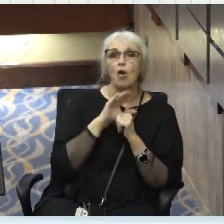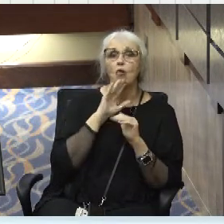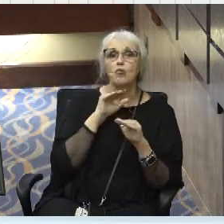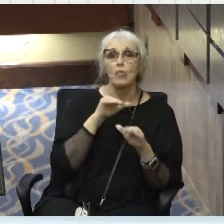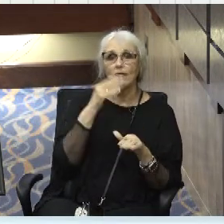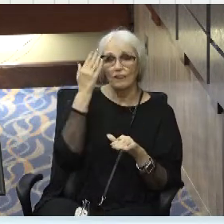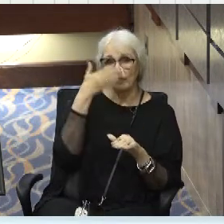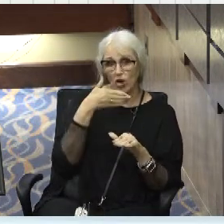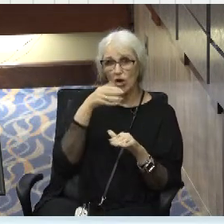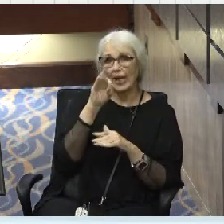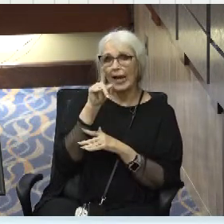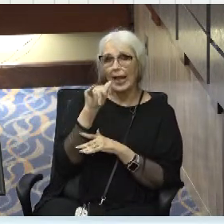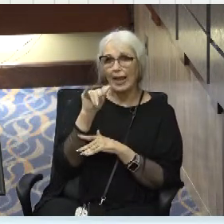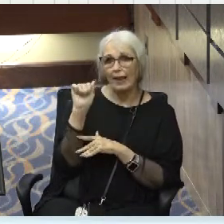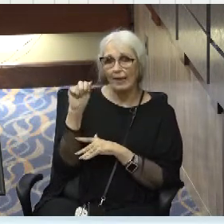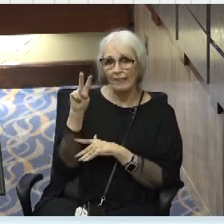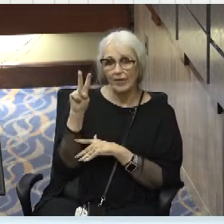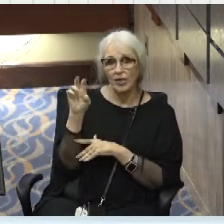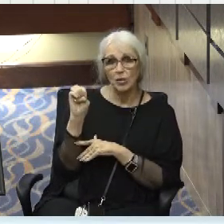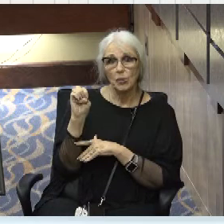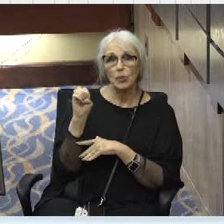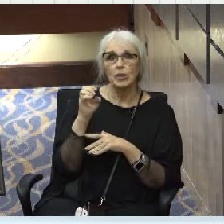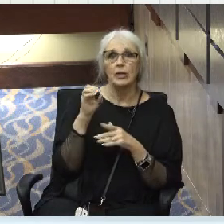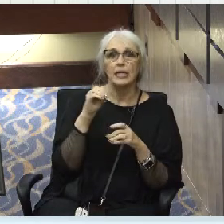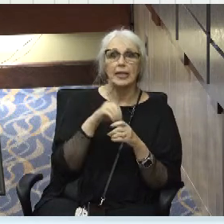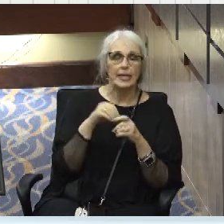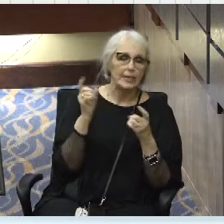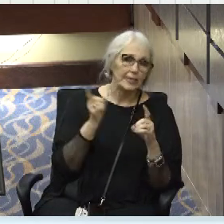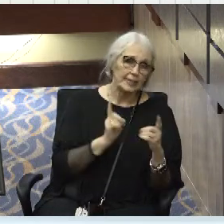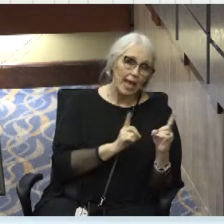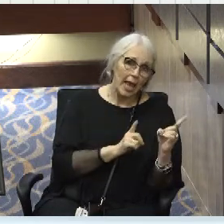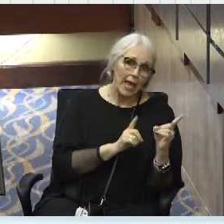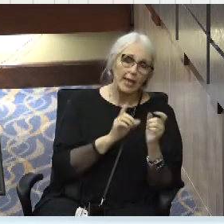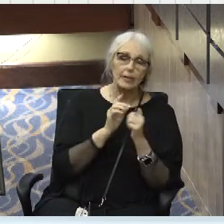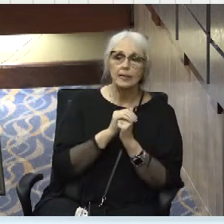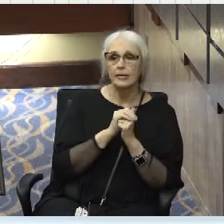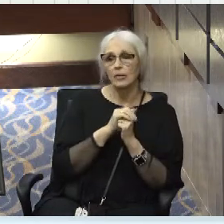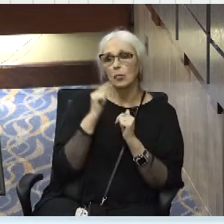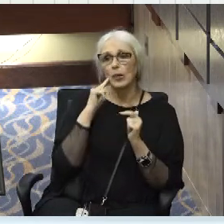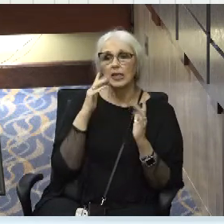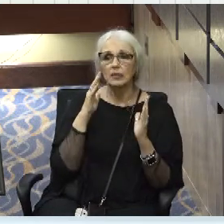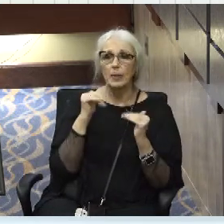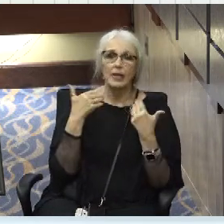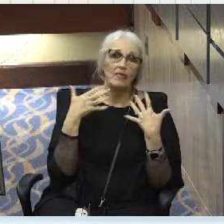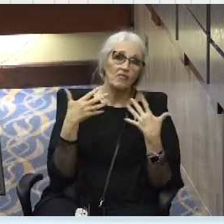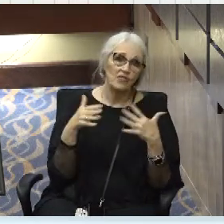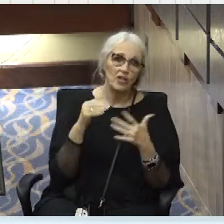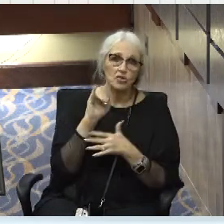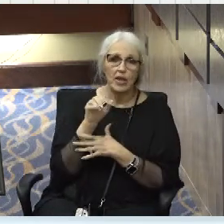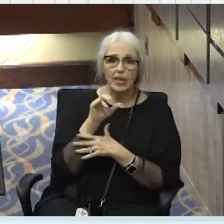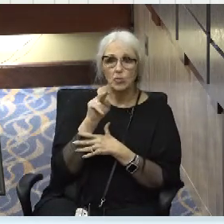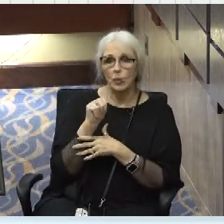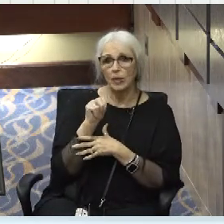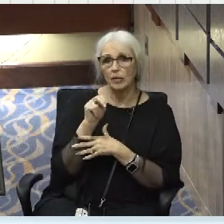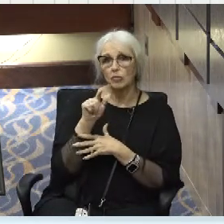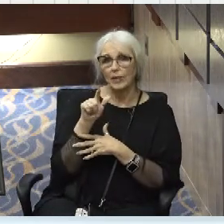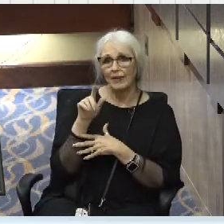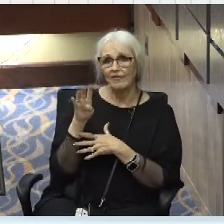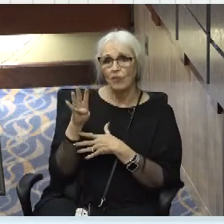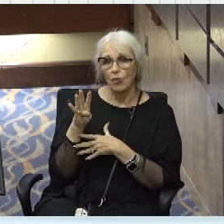Riverfront and Clay Avenue in design, we expect it to wrap up in January of